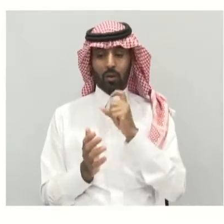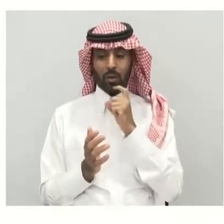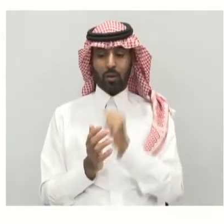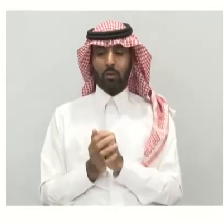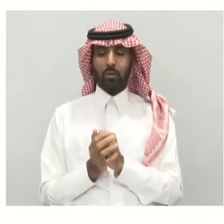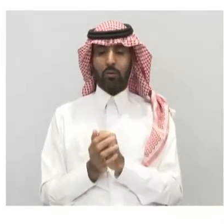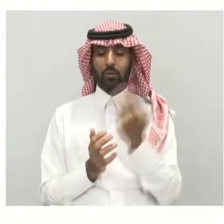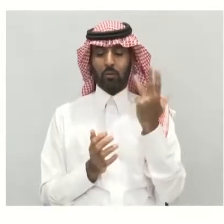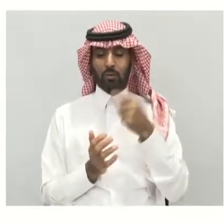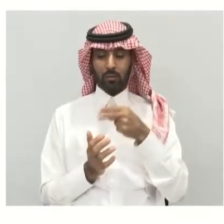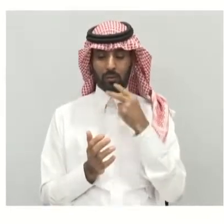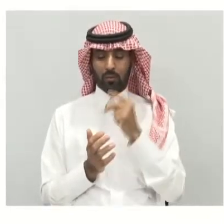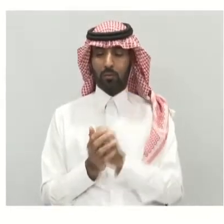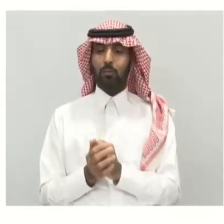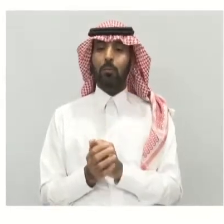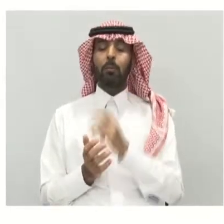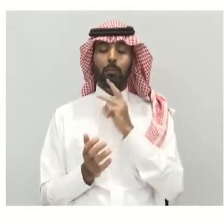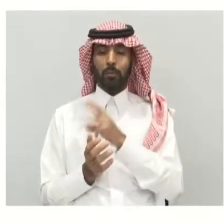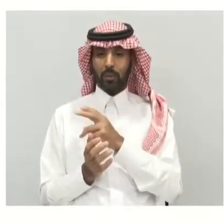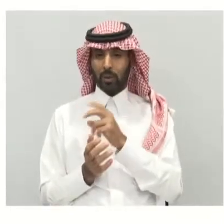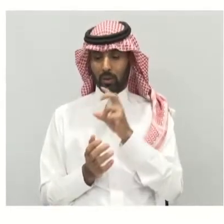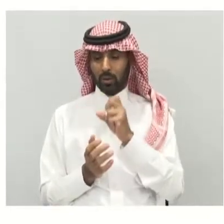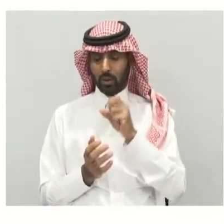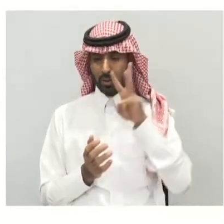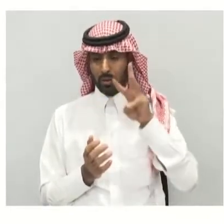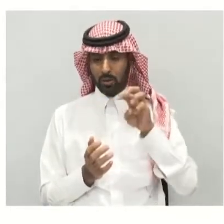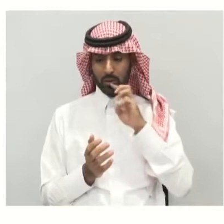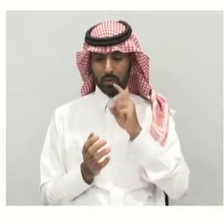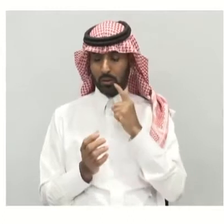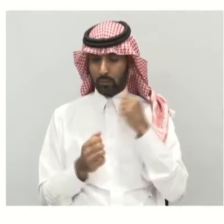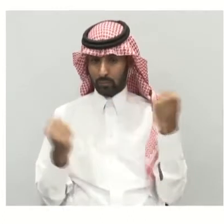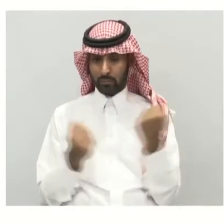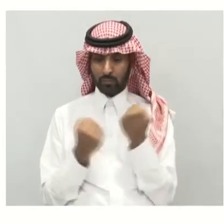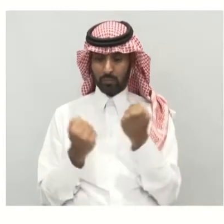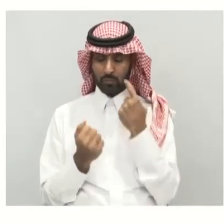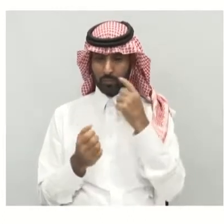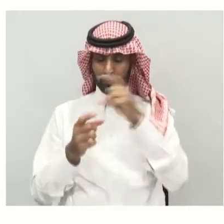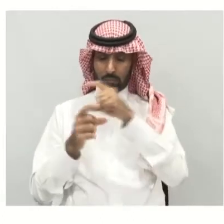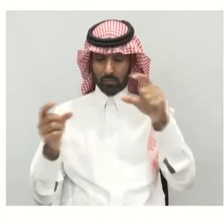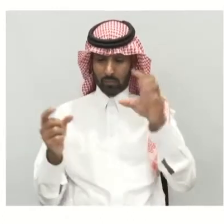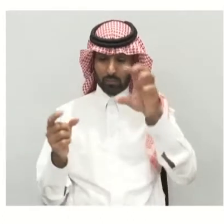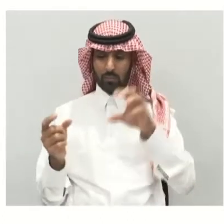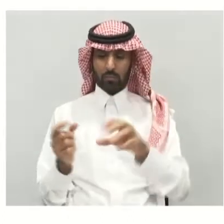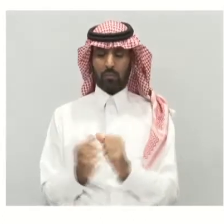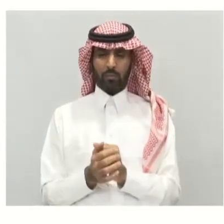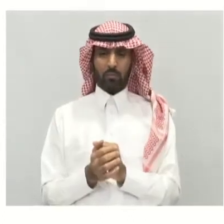129 and 130. Okay, the first exercise, complete the sentences.